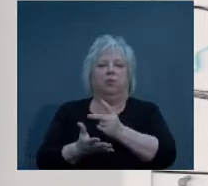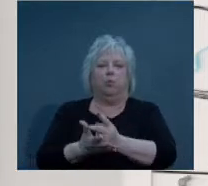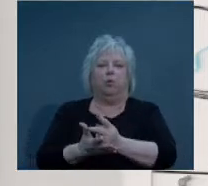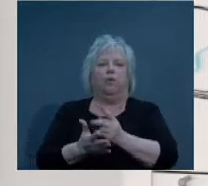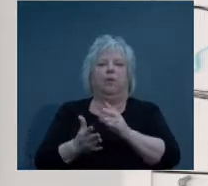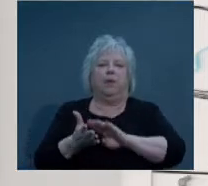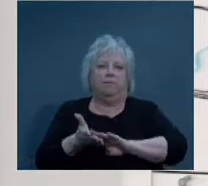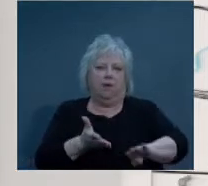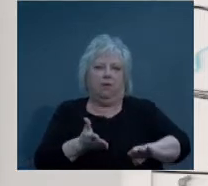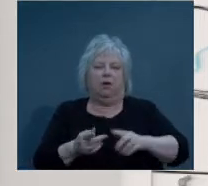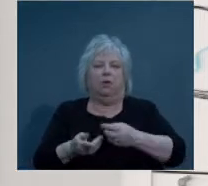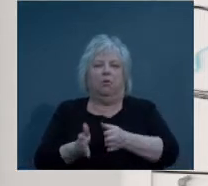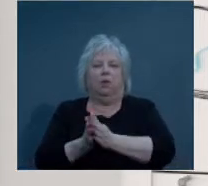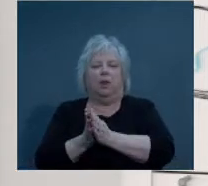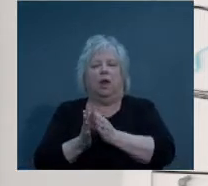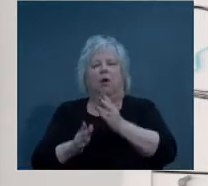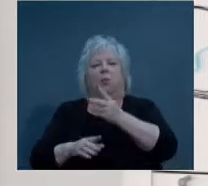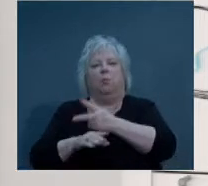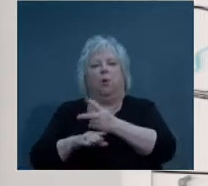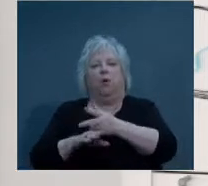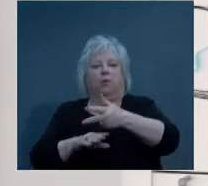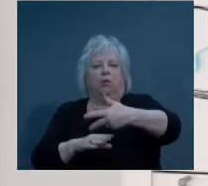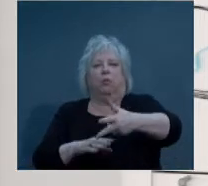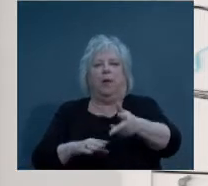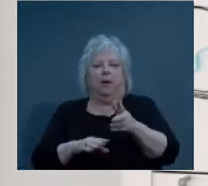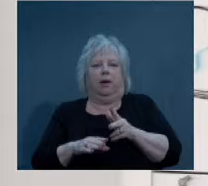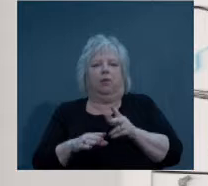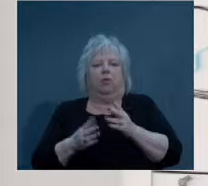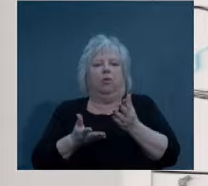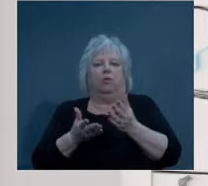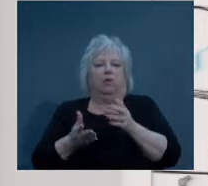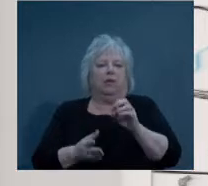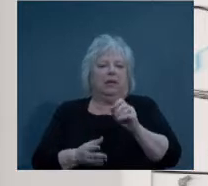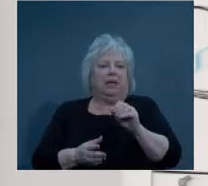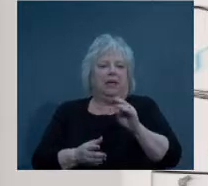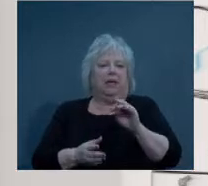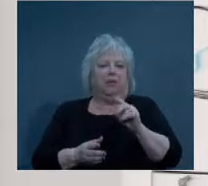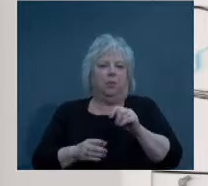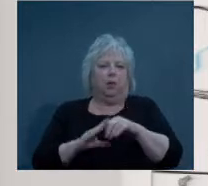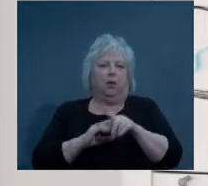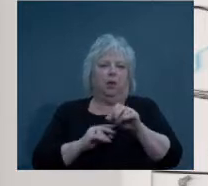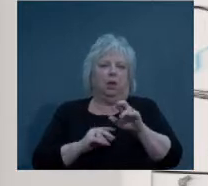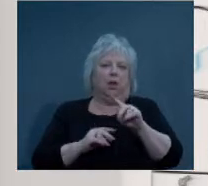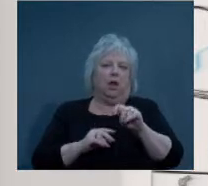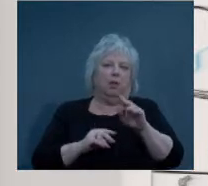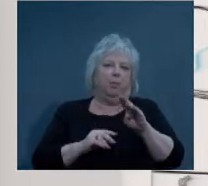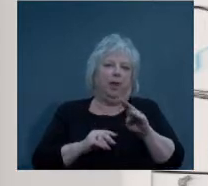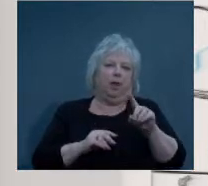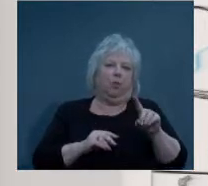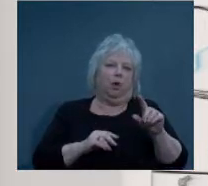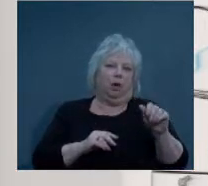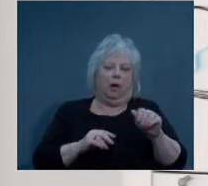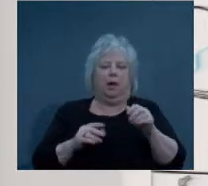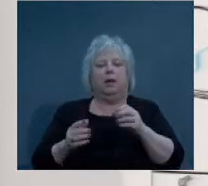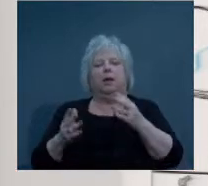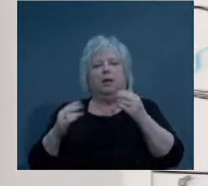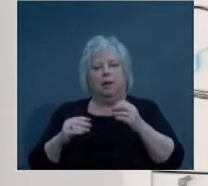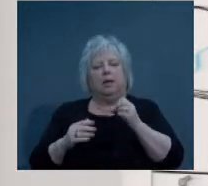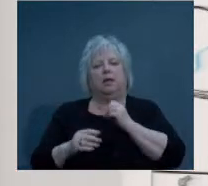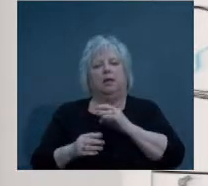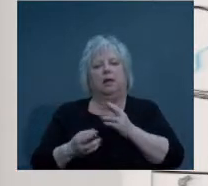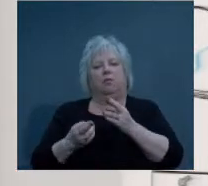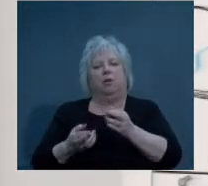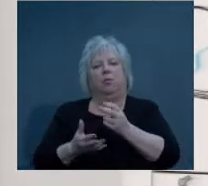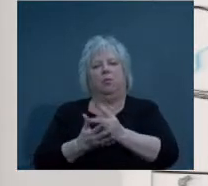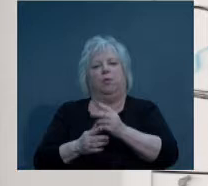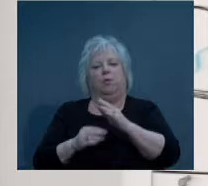approval of the variance to allow parked vehicles to back into the service easement on Lot B-1A. Staff recommends approval of the variance to